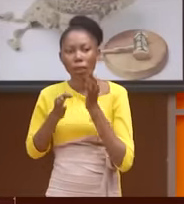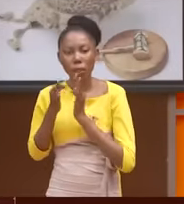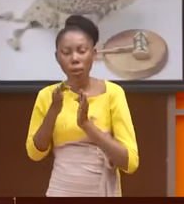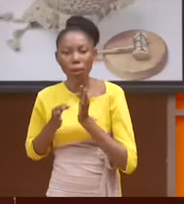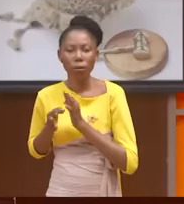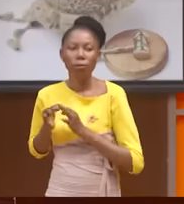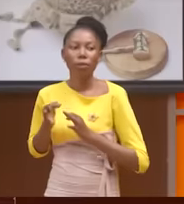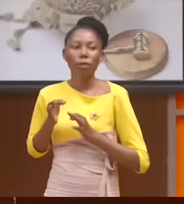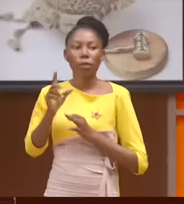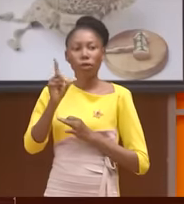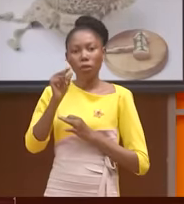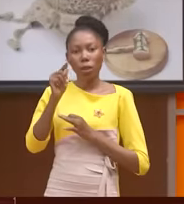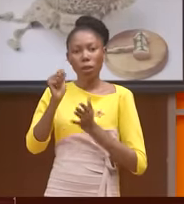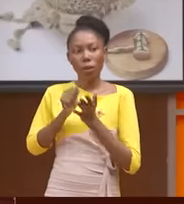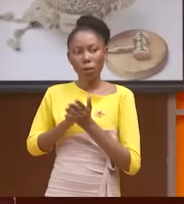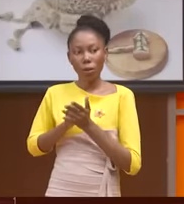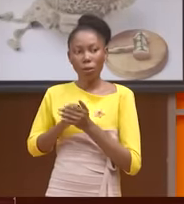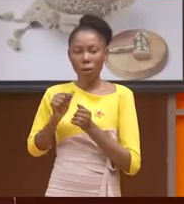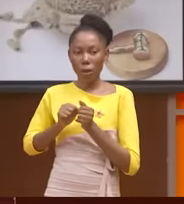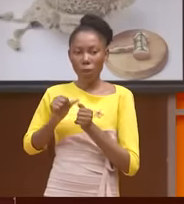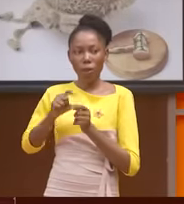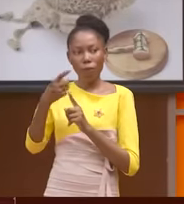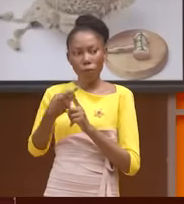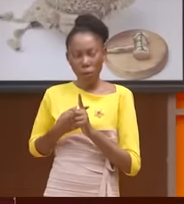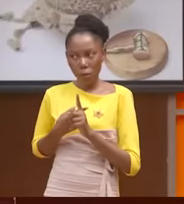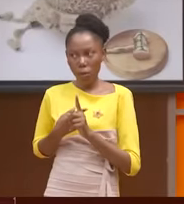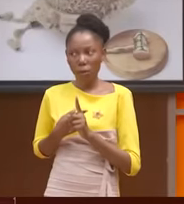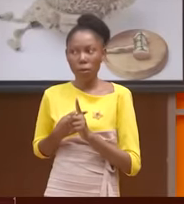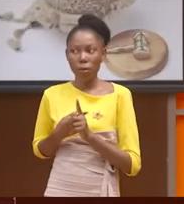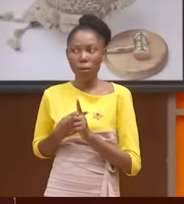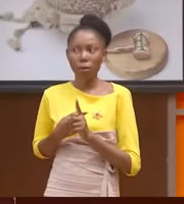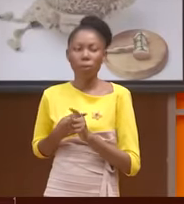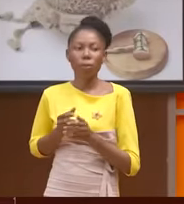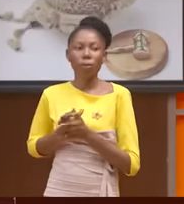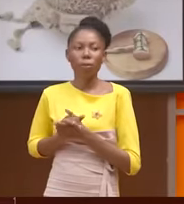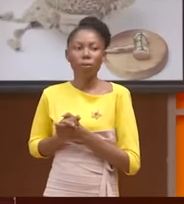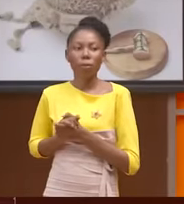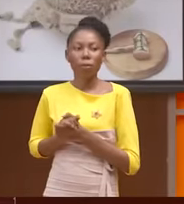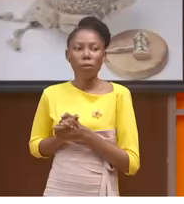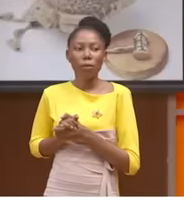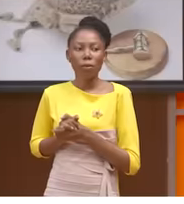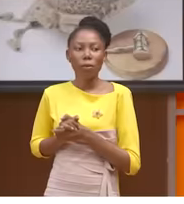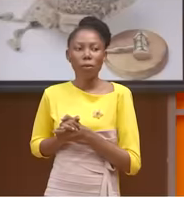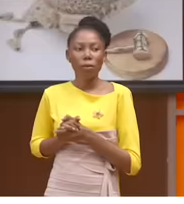their welfare. That's 20,000 naira on monthly basis for the children feeding.